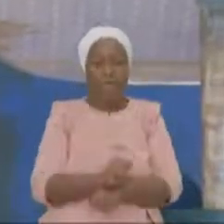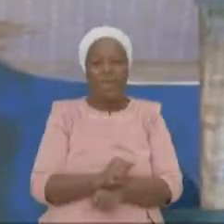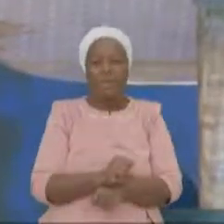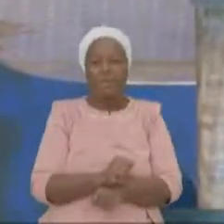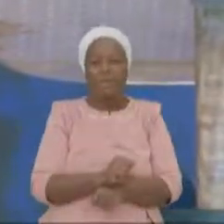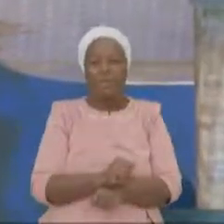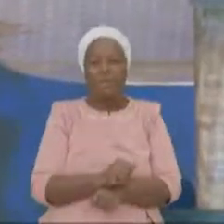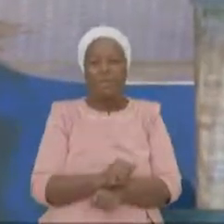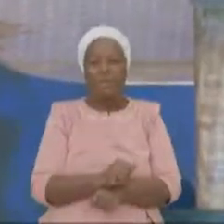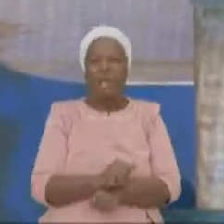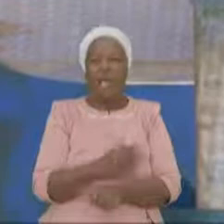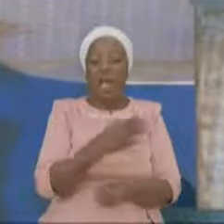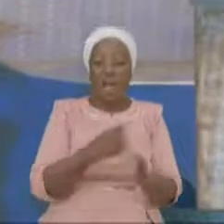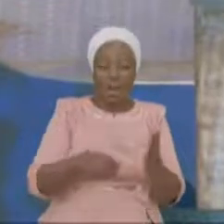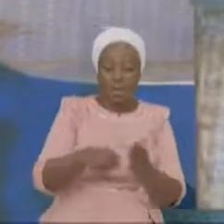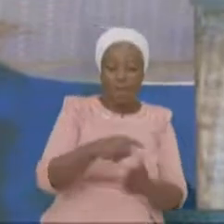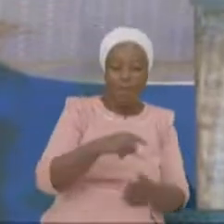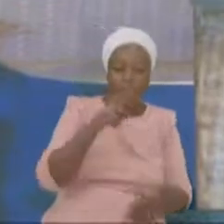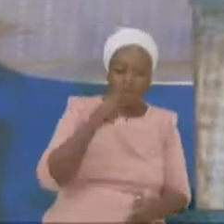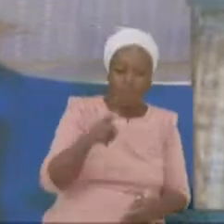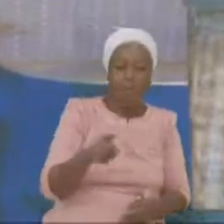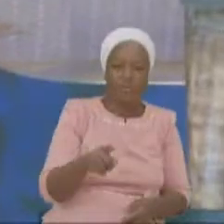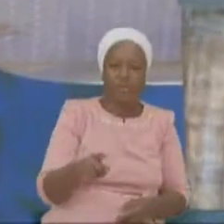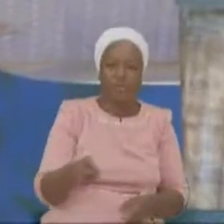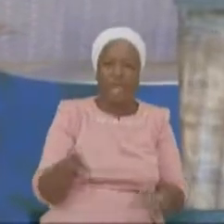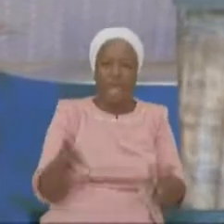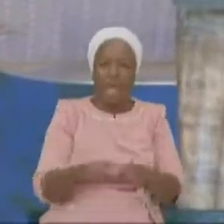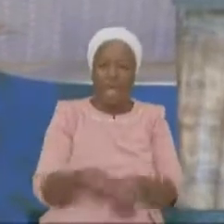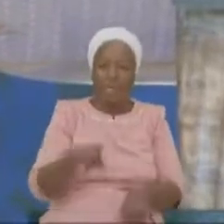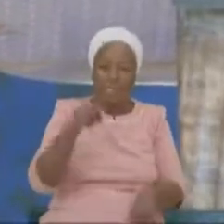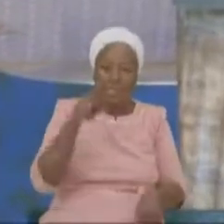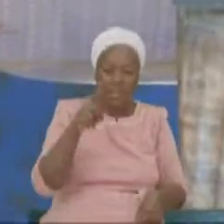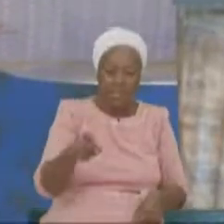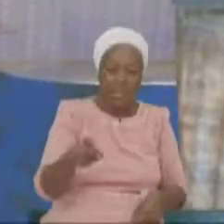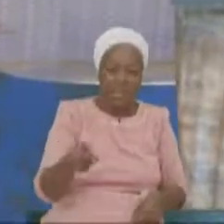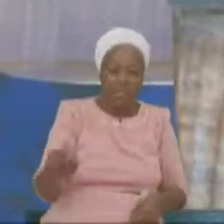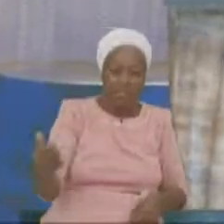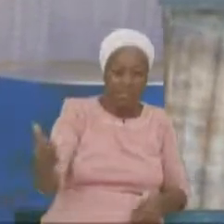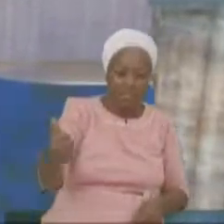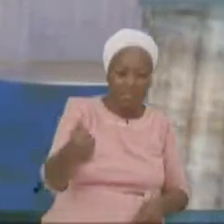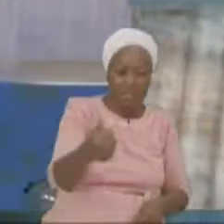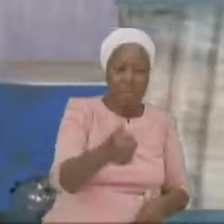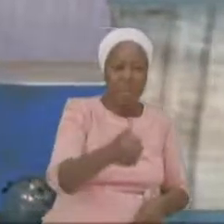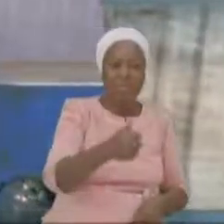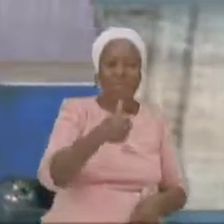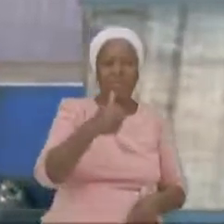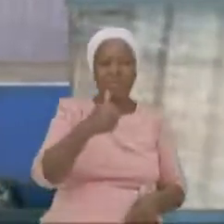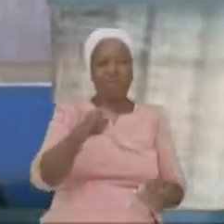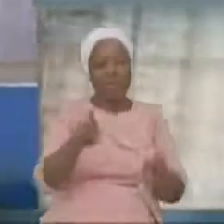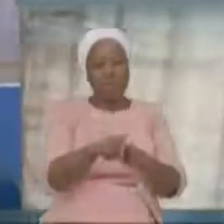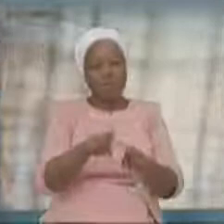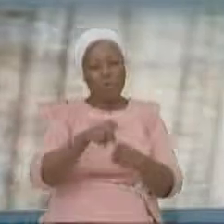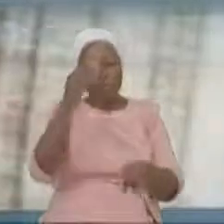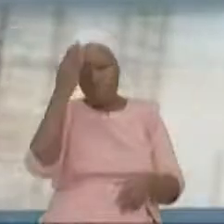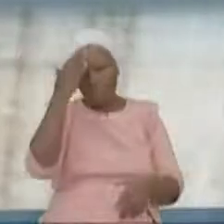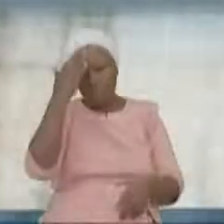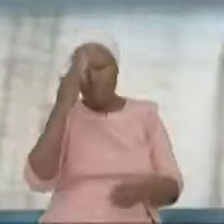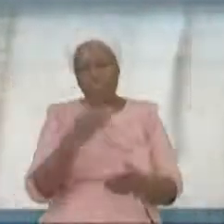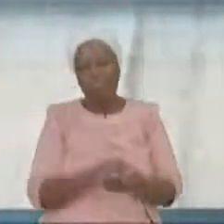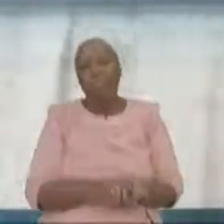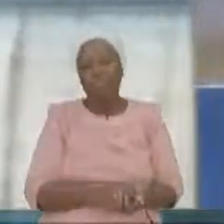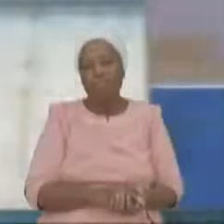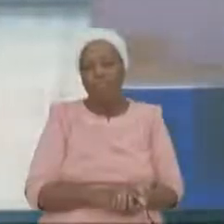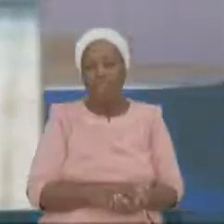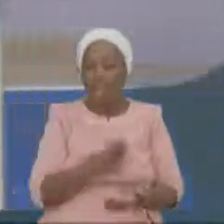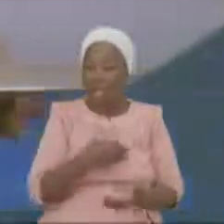wonders among you, as ye yourselves also know.